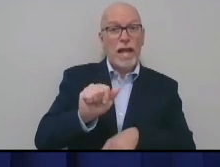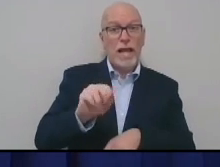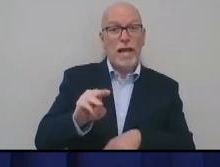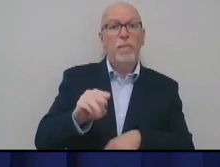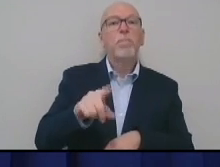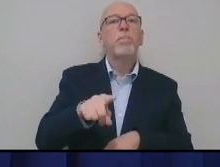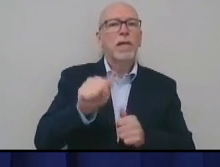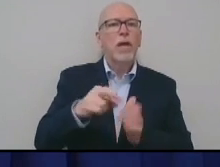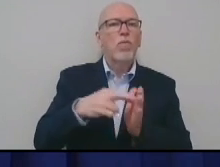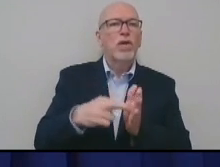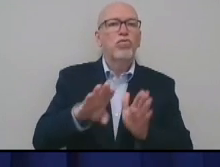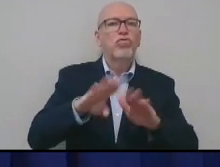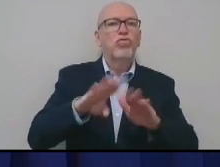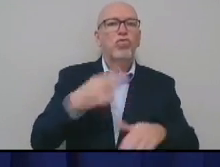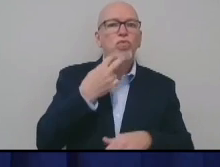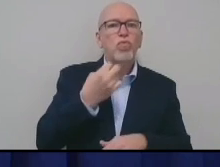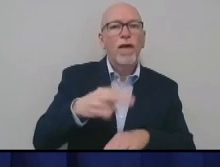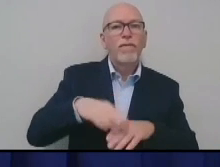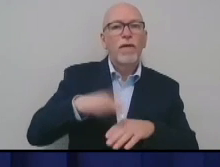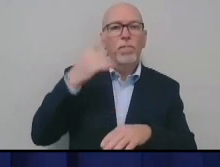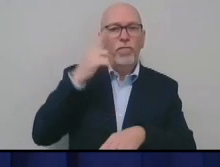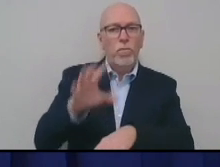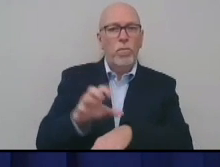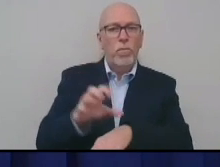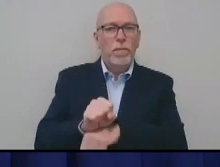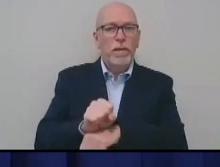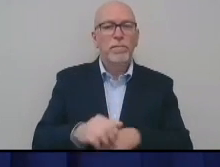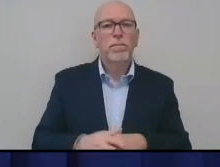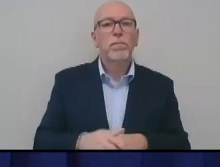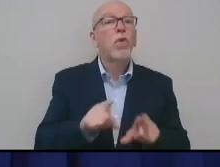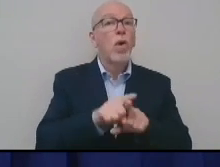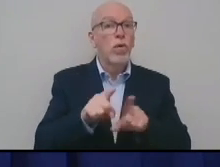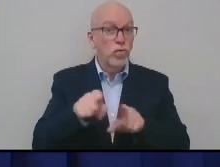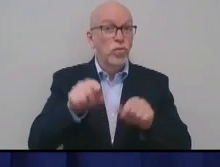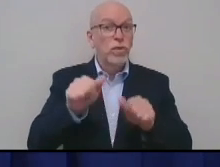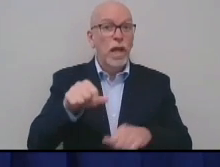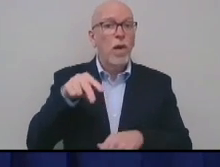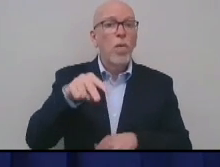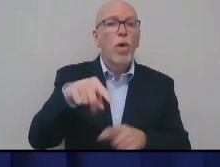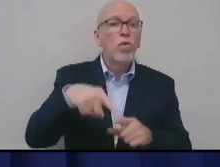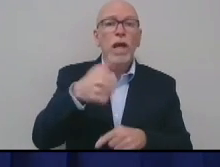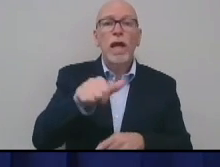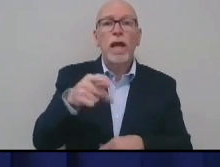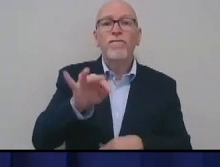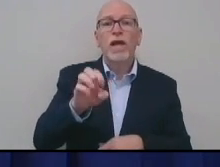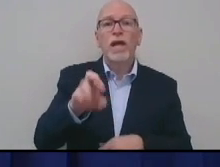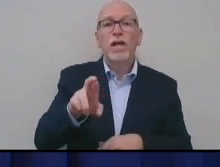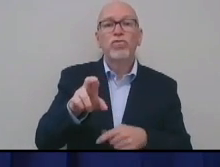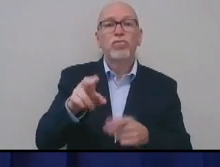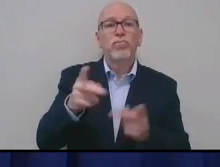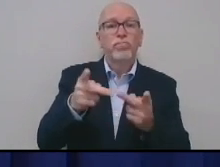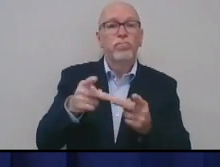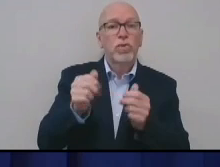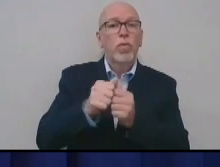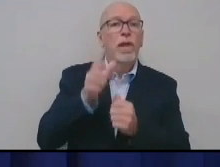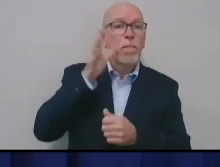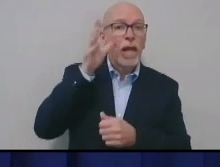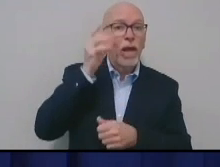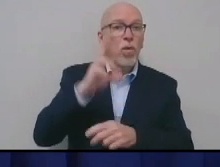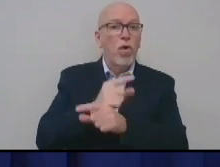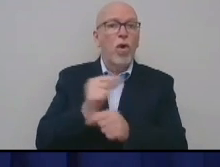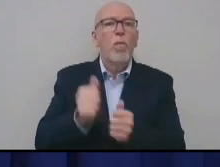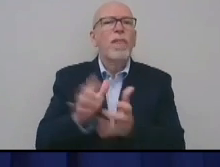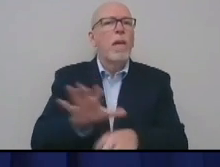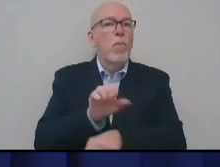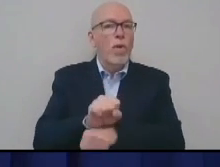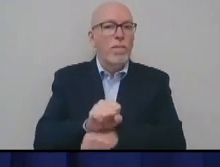who is age 12 or older for an appointment. You also will be able to walk into a Pfizer site with a parent or guardian without an appointment. I